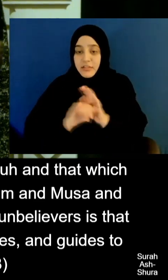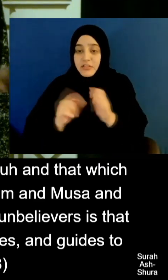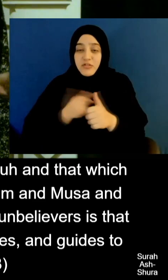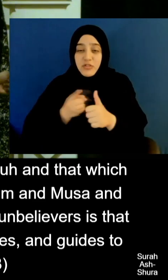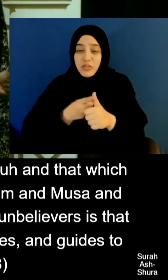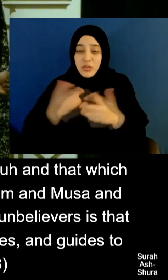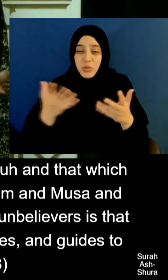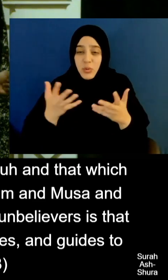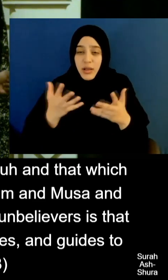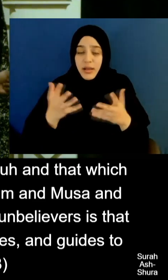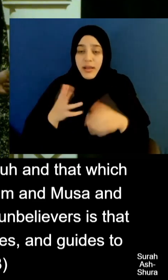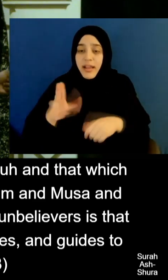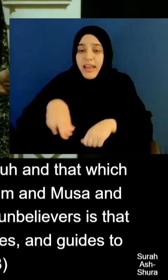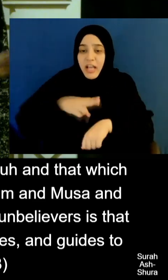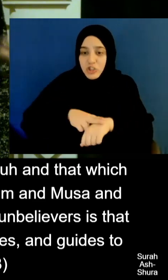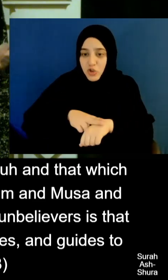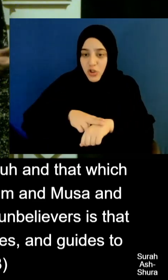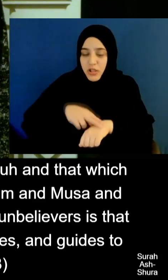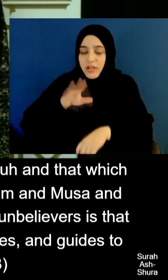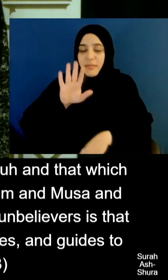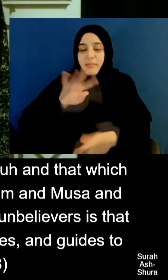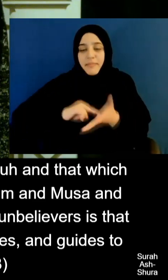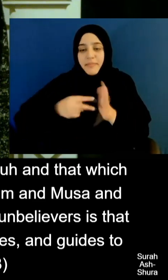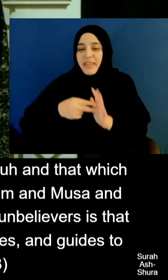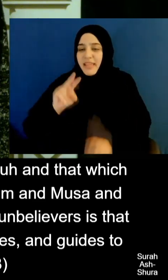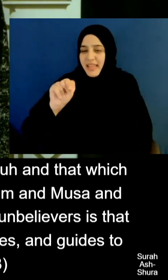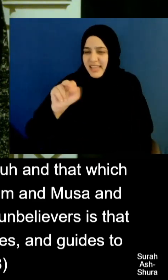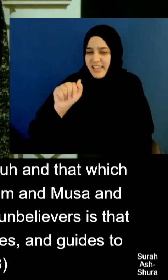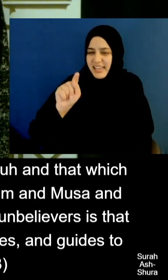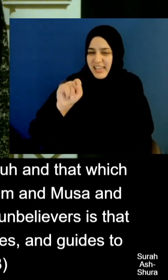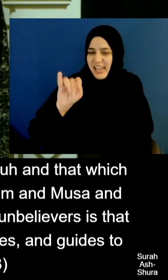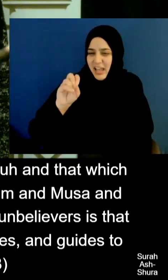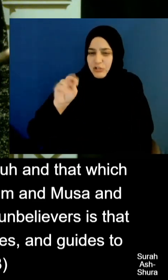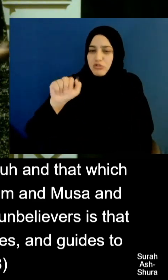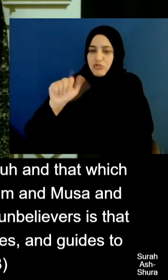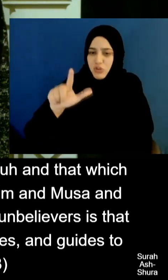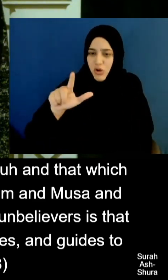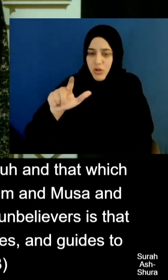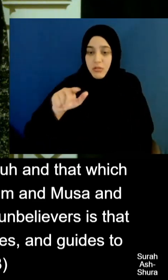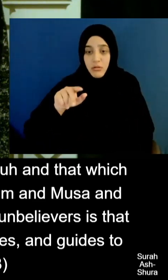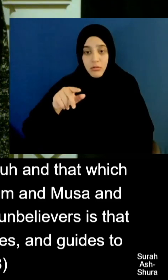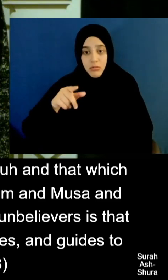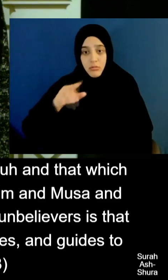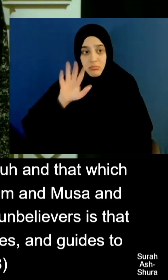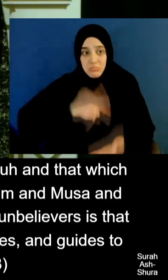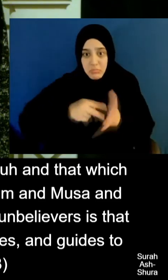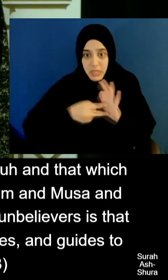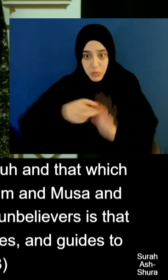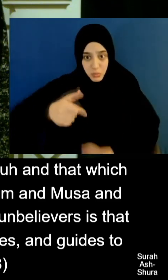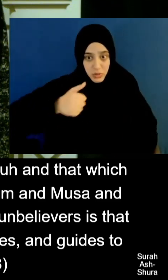You are a Canadian. It's an identity for you. That's your nationality.